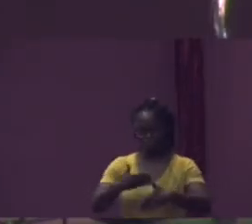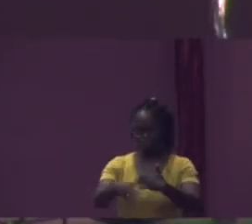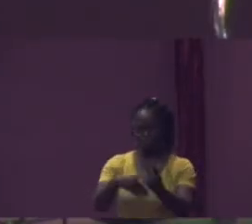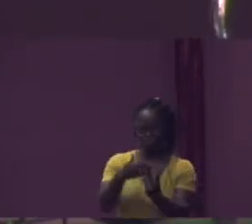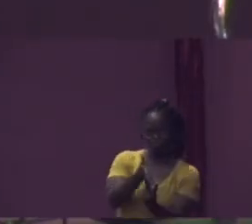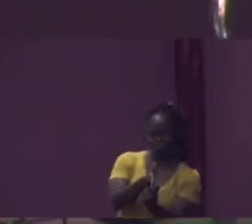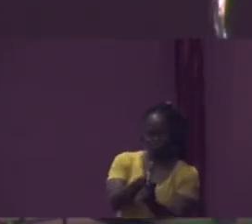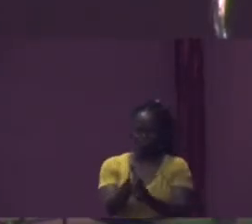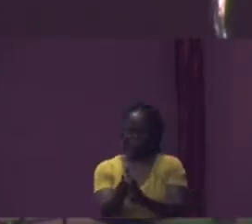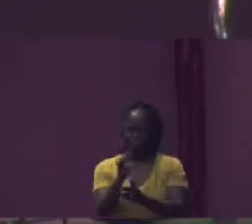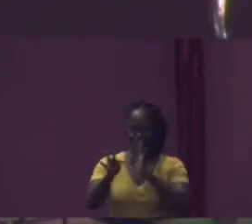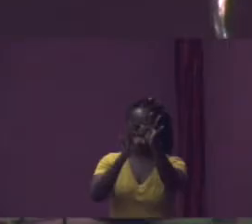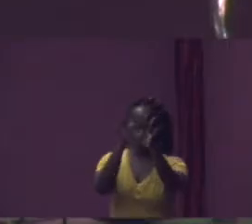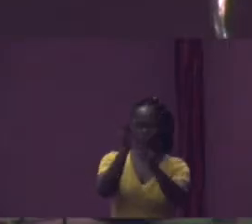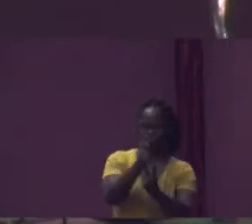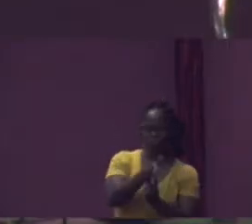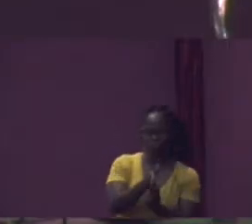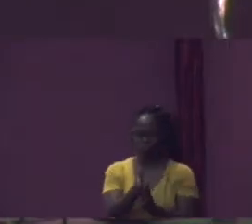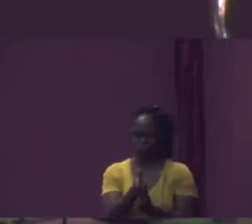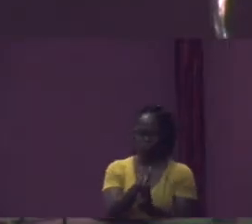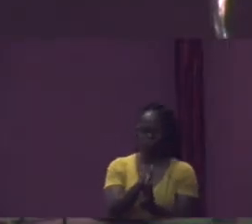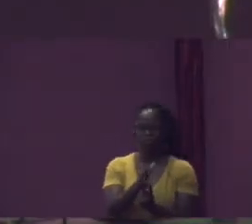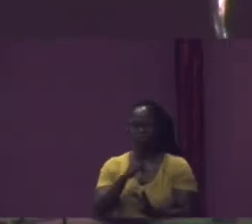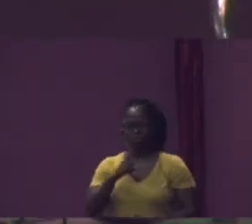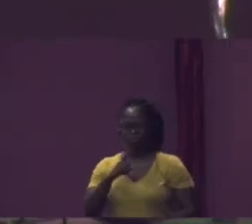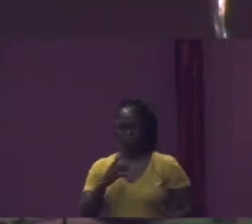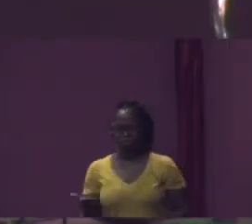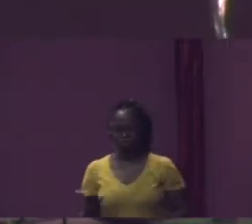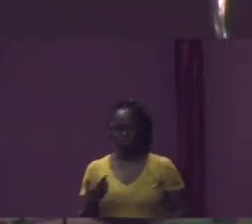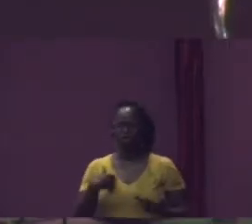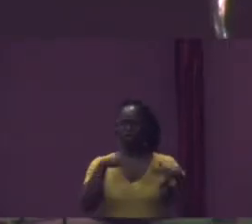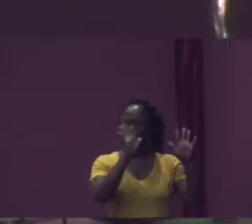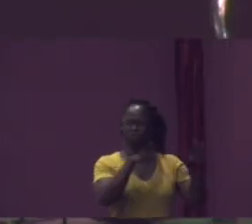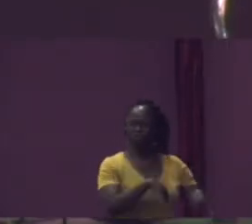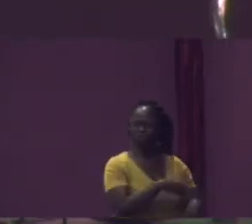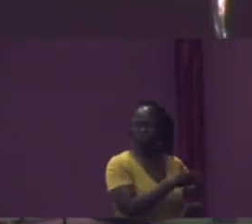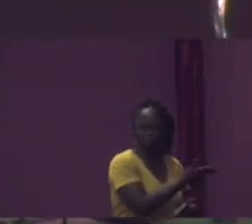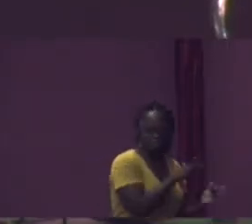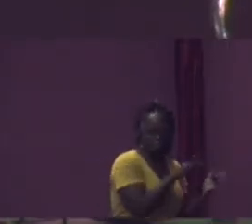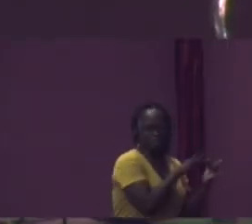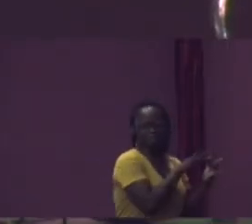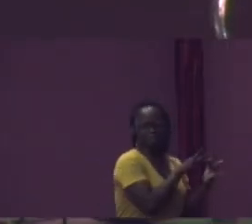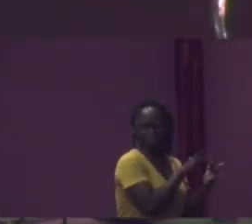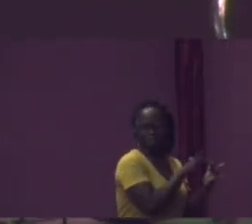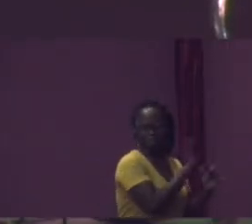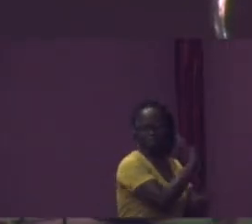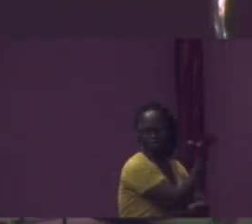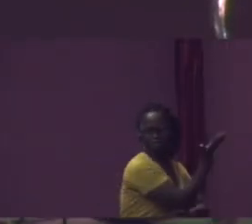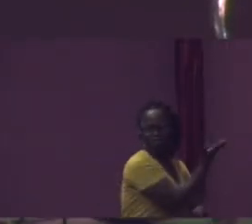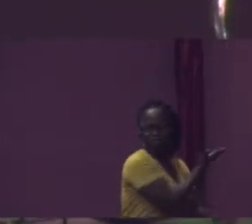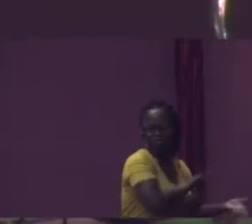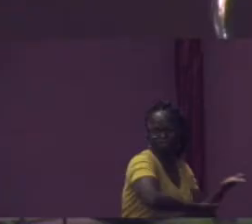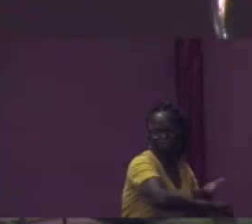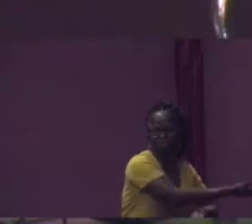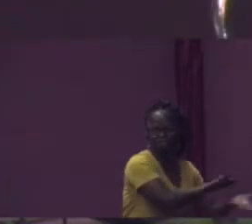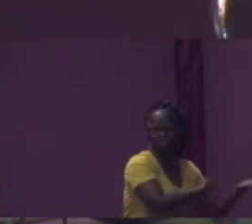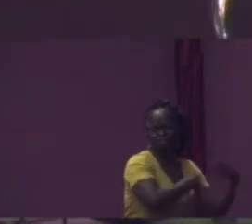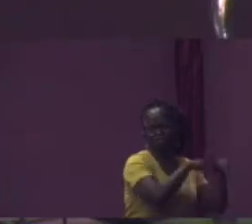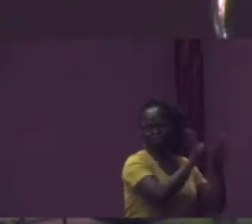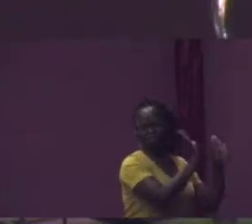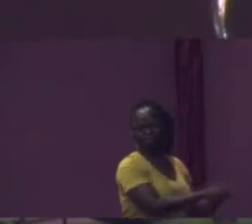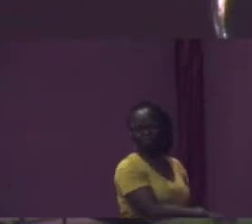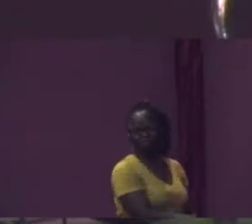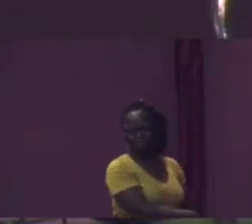by the end of nature or the end of tradition. The end of nature refers to a time in human